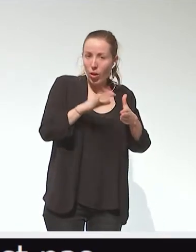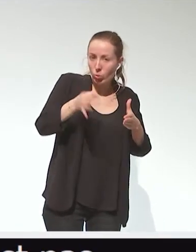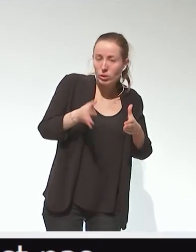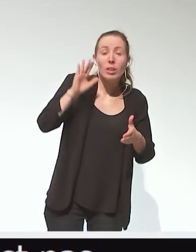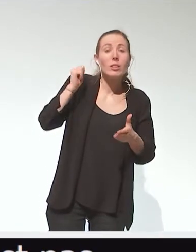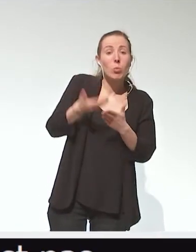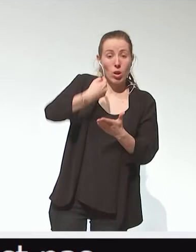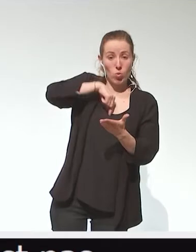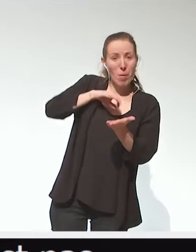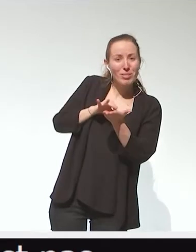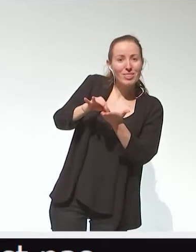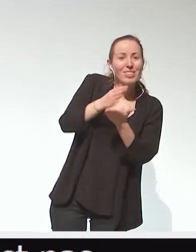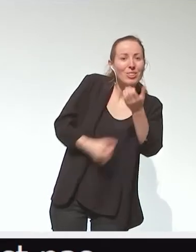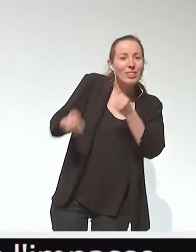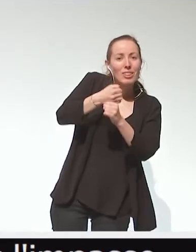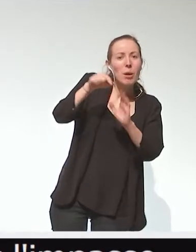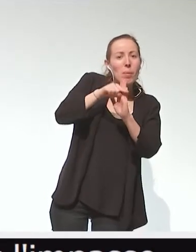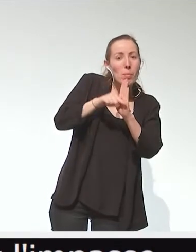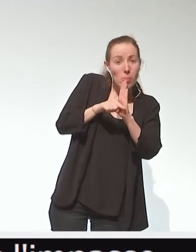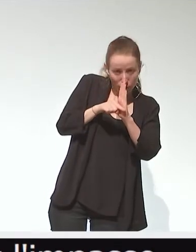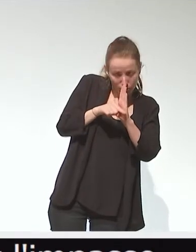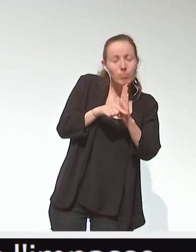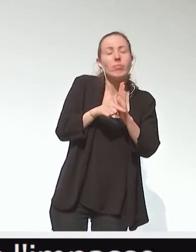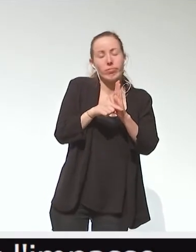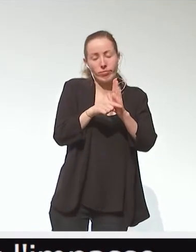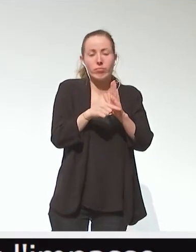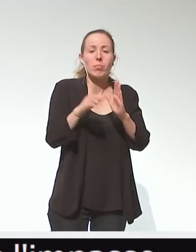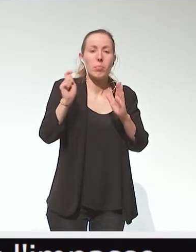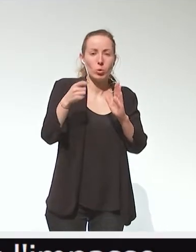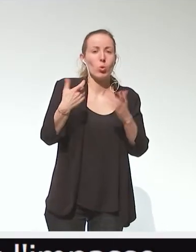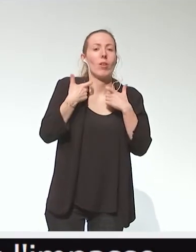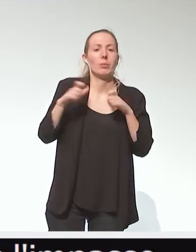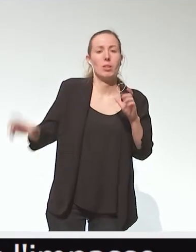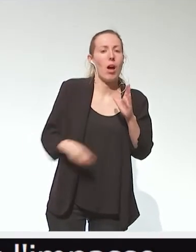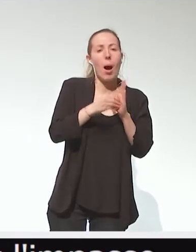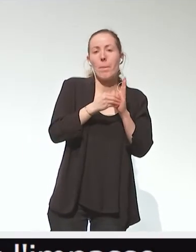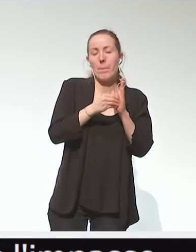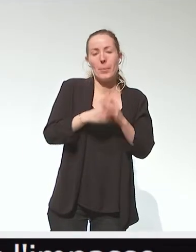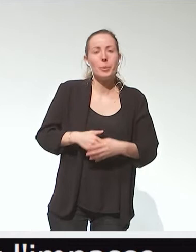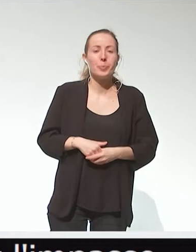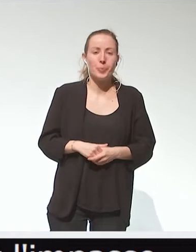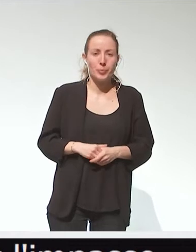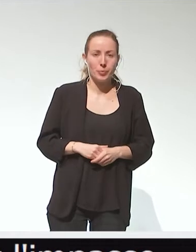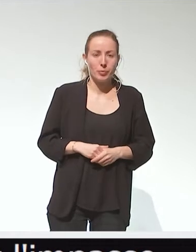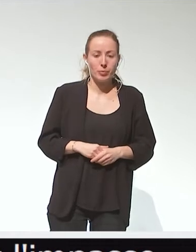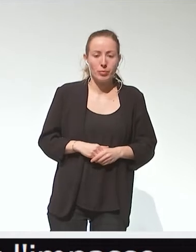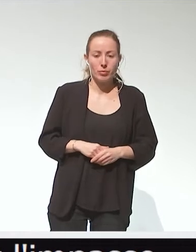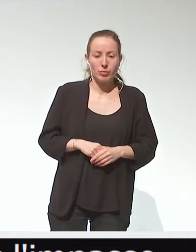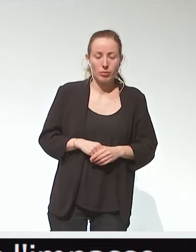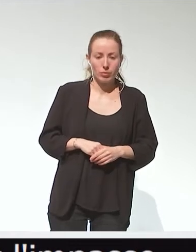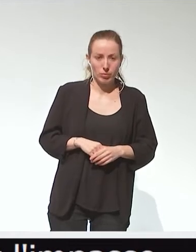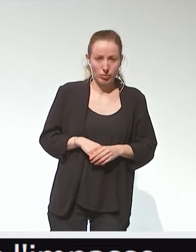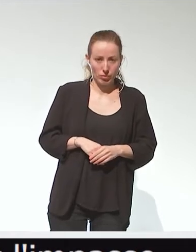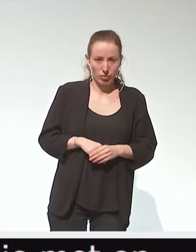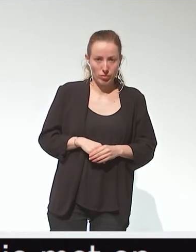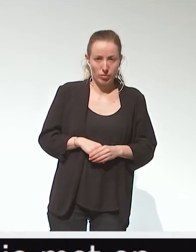accessibility compendium that brings together the minimum set of specific requirements needed to ensure